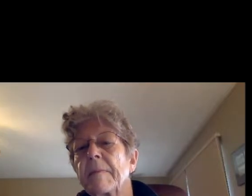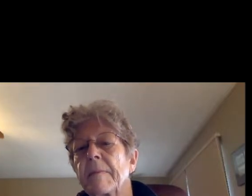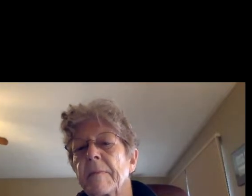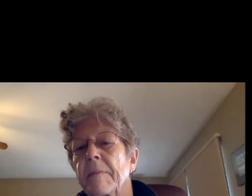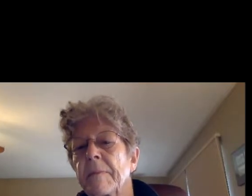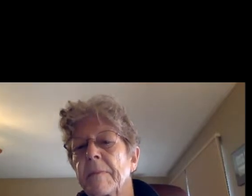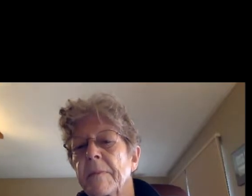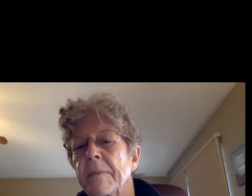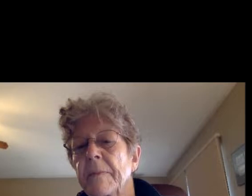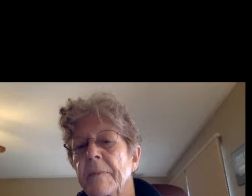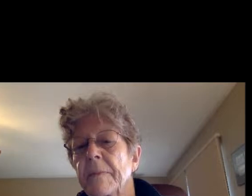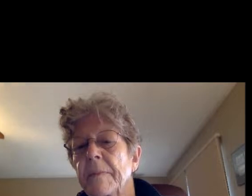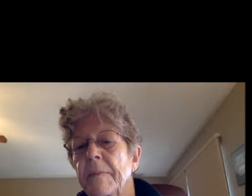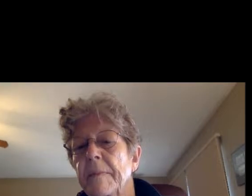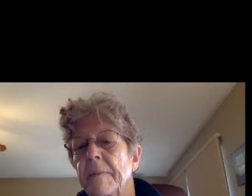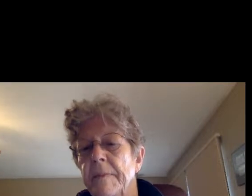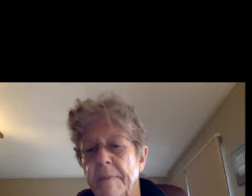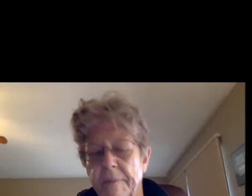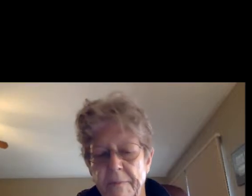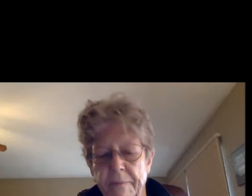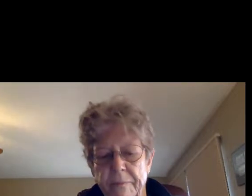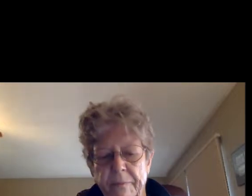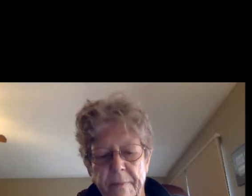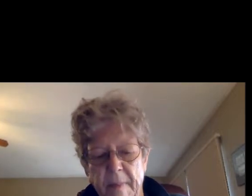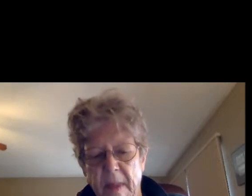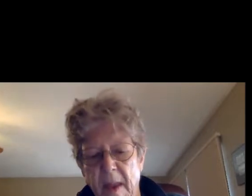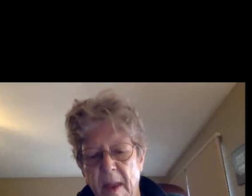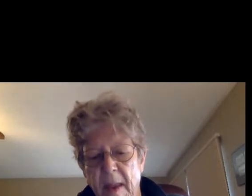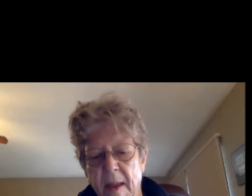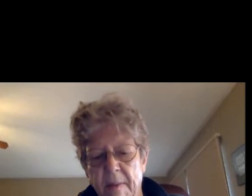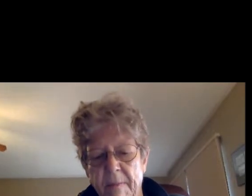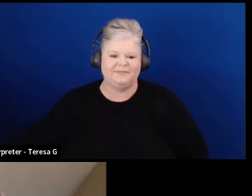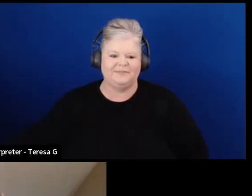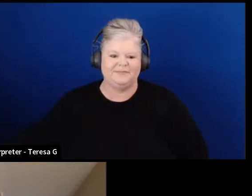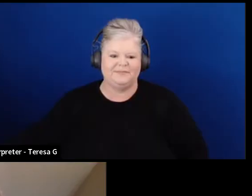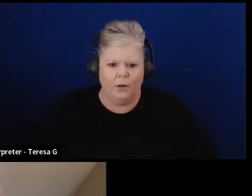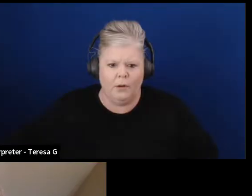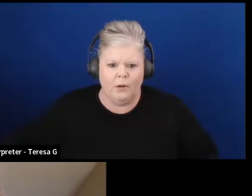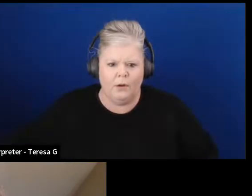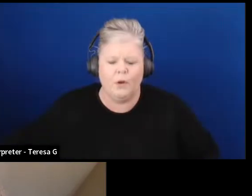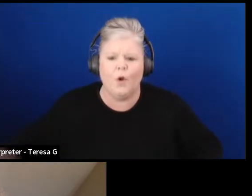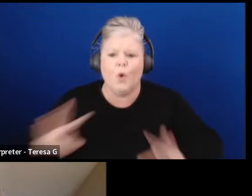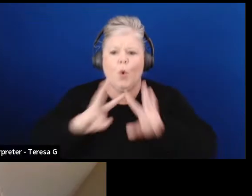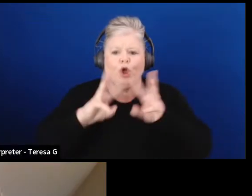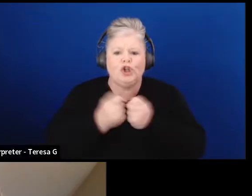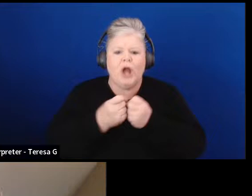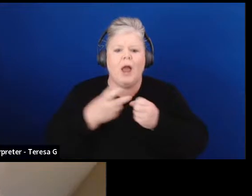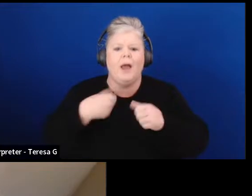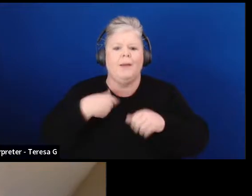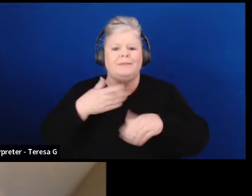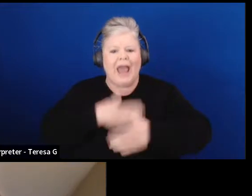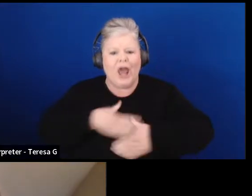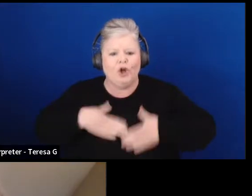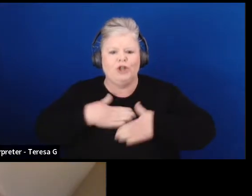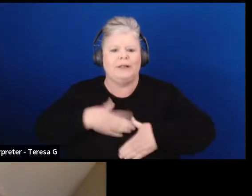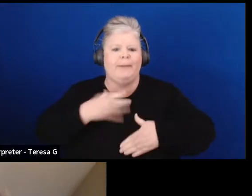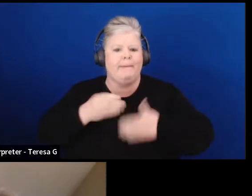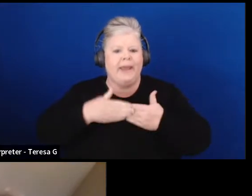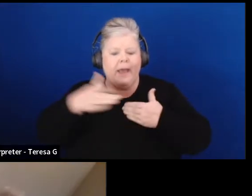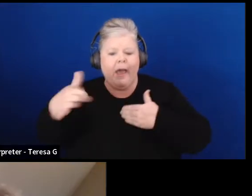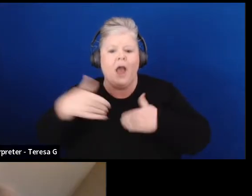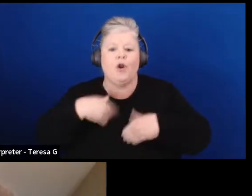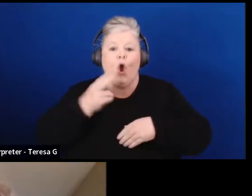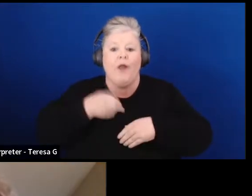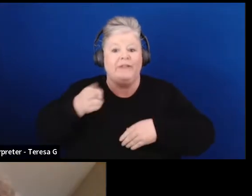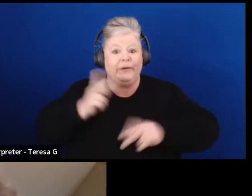appointments, courtrooms, classrooms, workshops, entertainment venues, and beyond. So hard of hearing